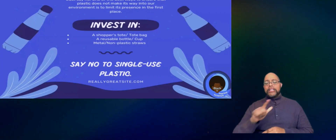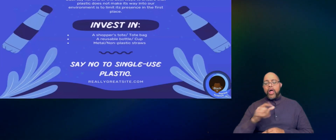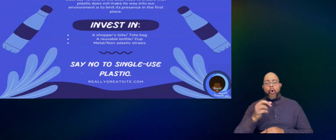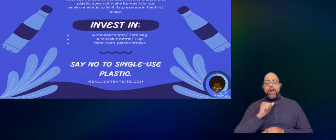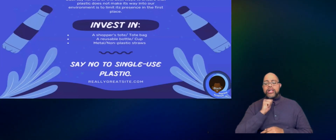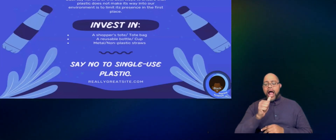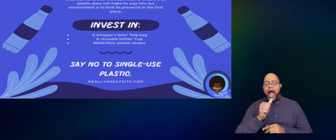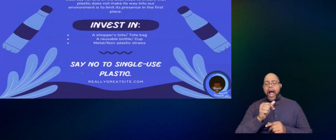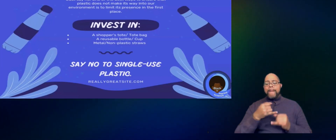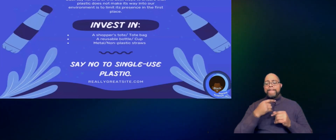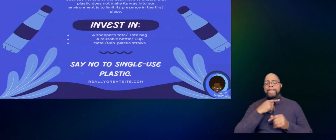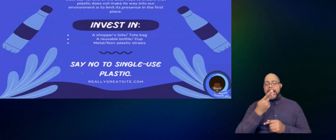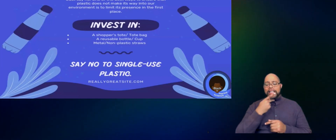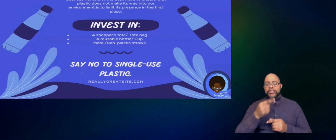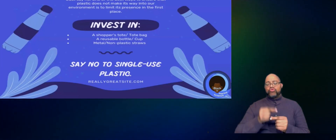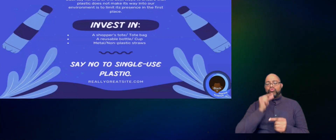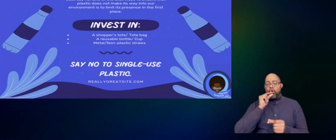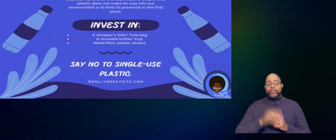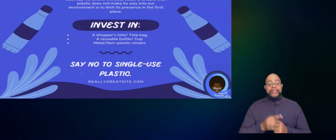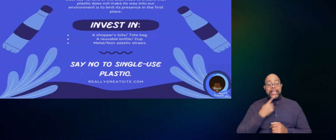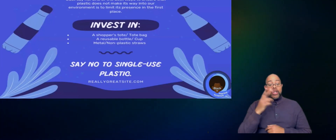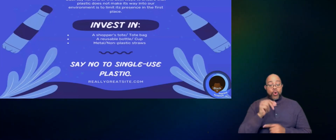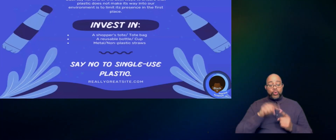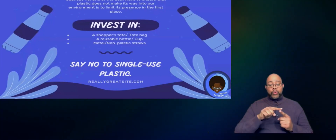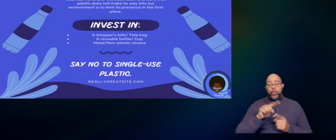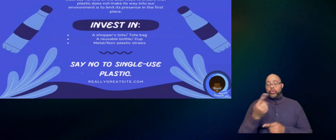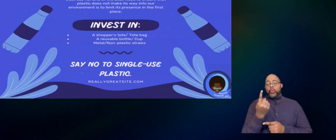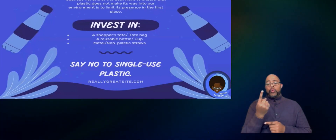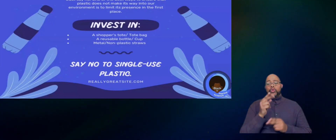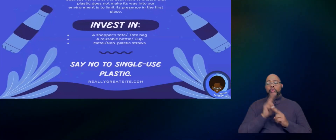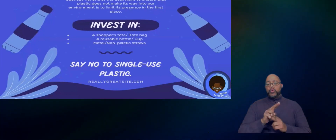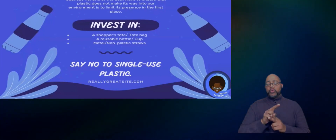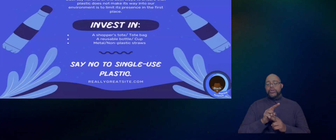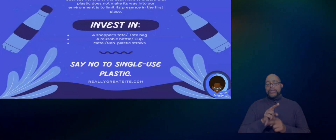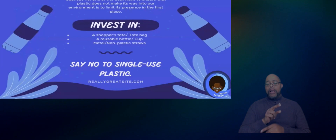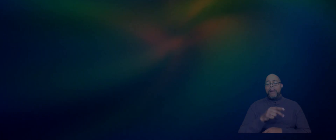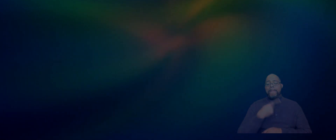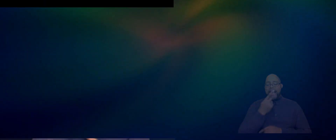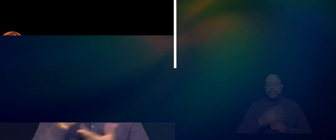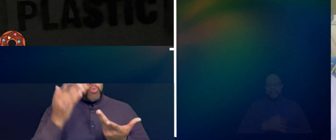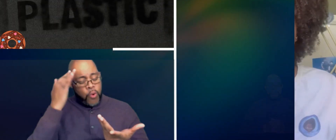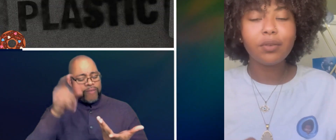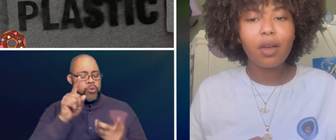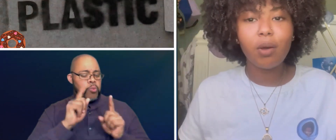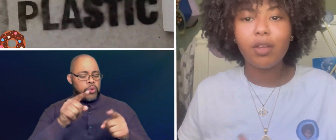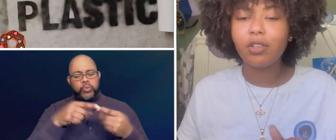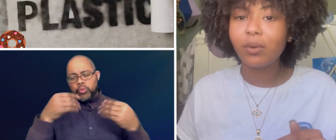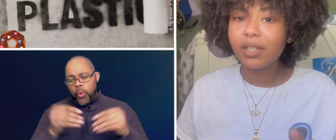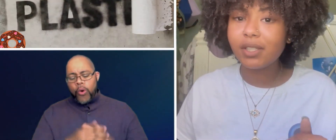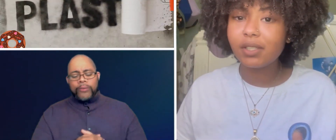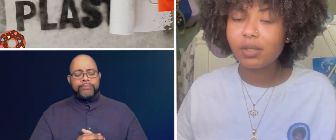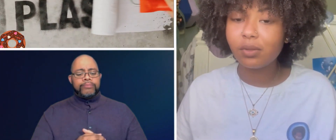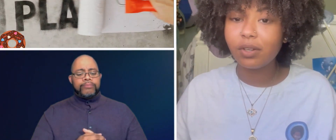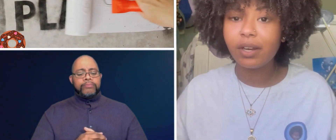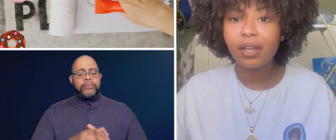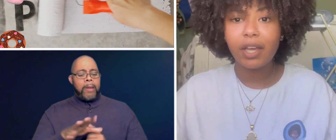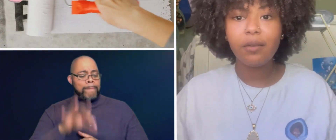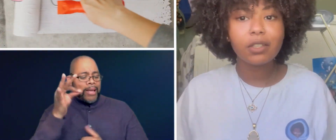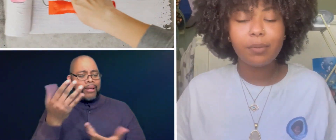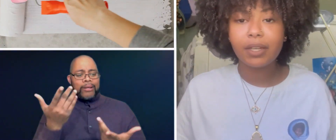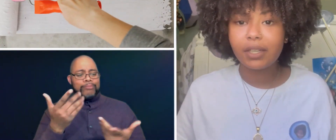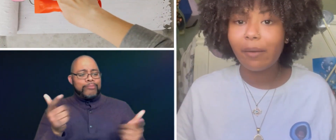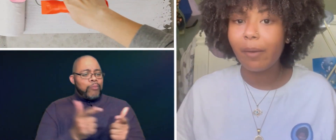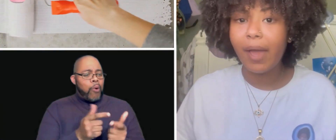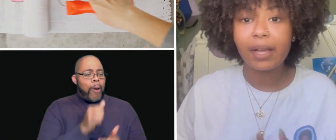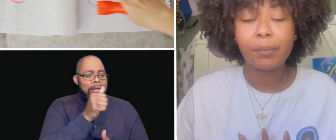just non-plastic straws. Say no to single-use plastics. So, if you went into the store and